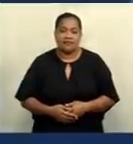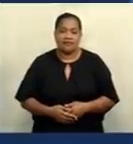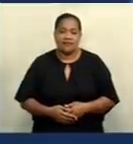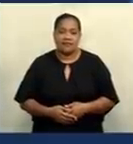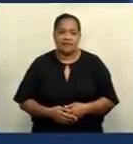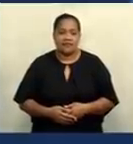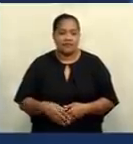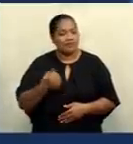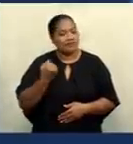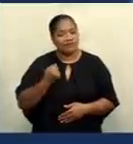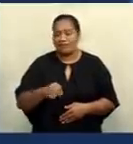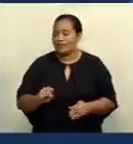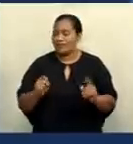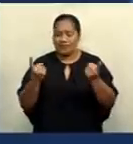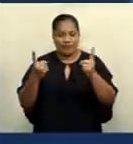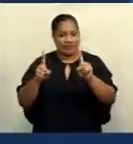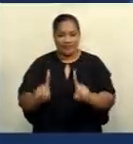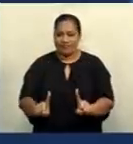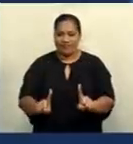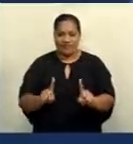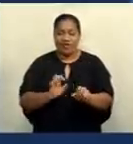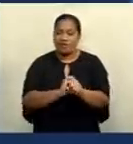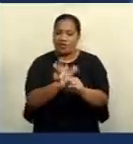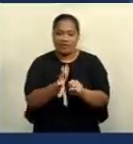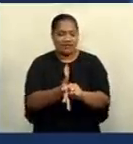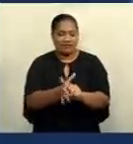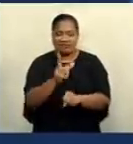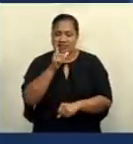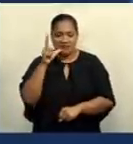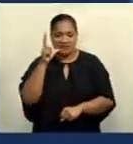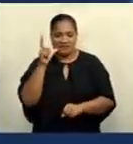No new COVID deaths were recorded yesterday.